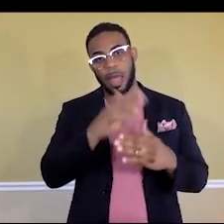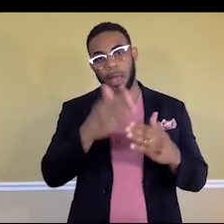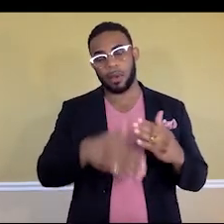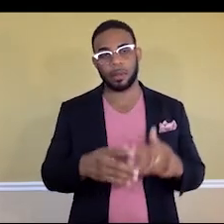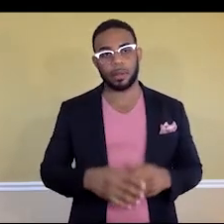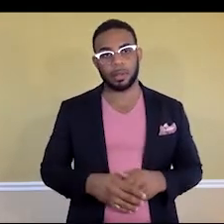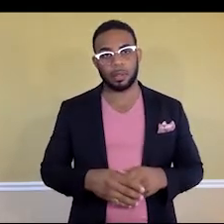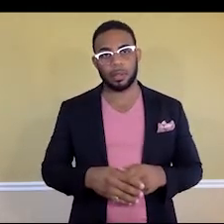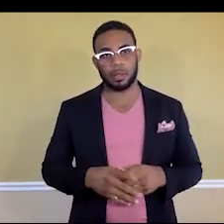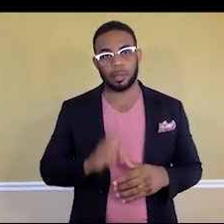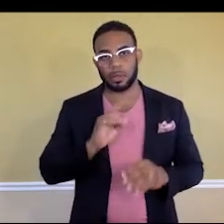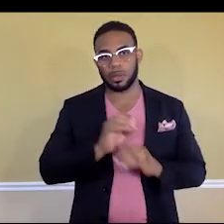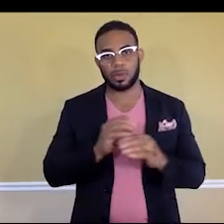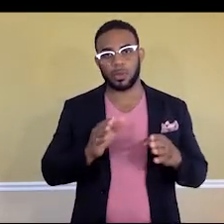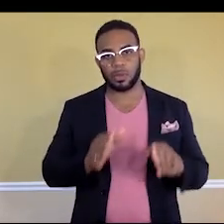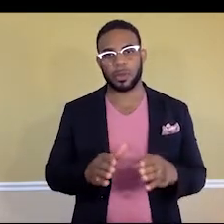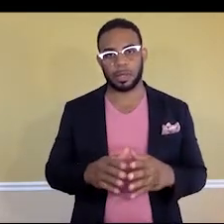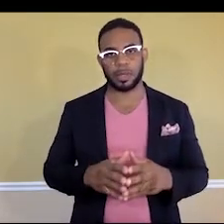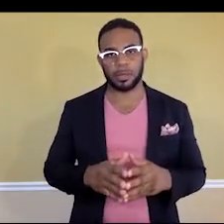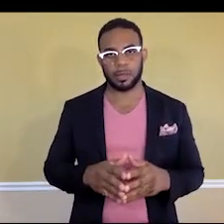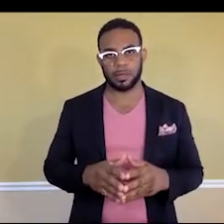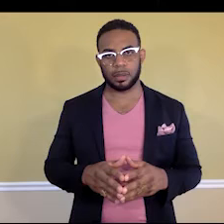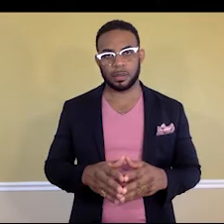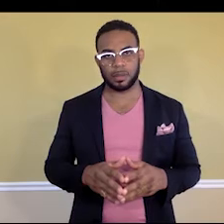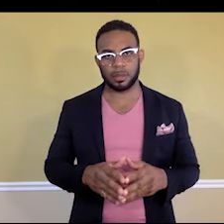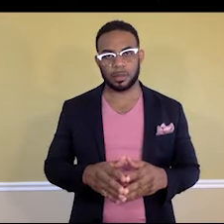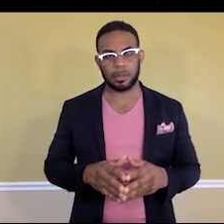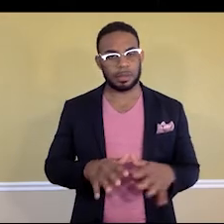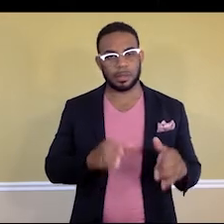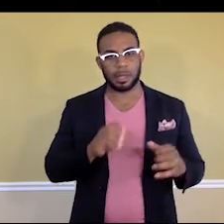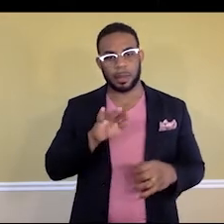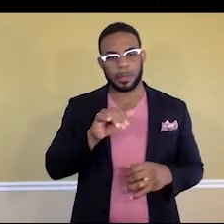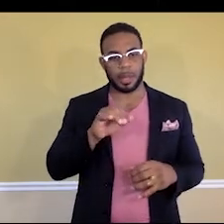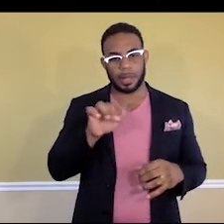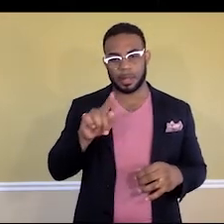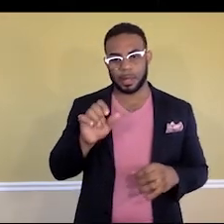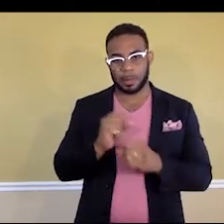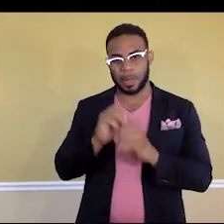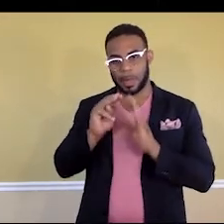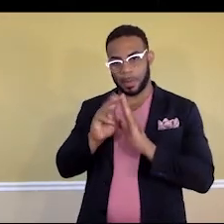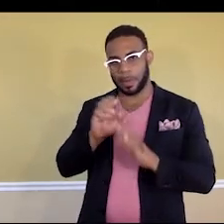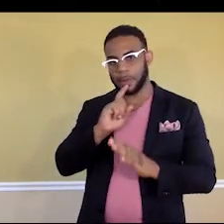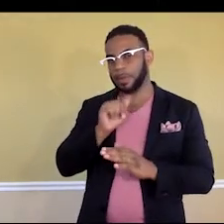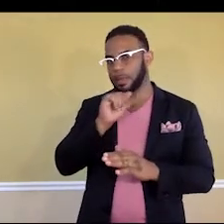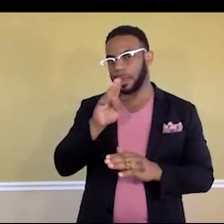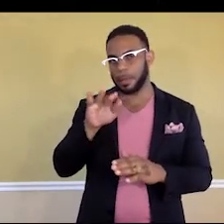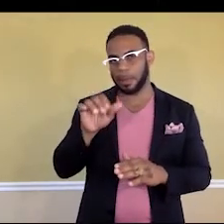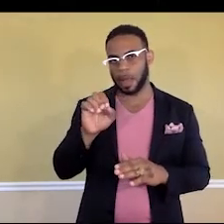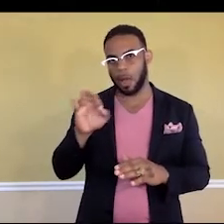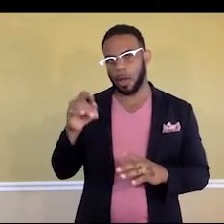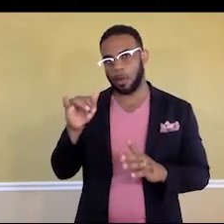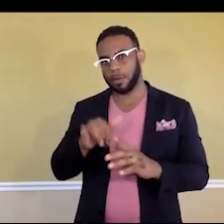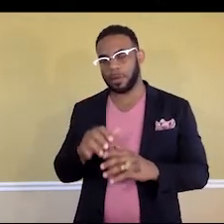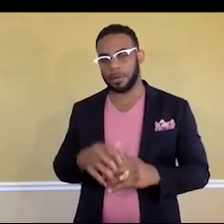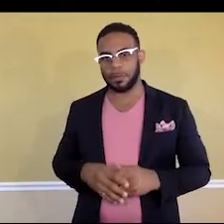outcome. There's no way to take biased data and make a model that isn't biased off of